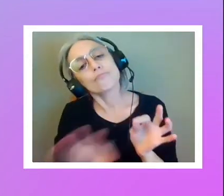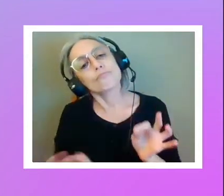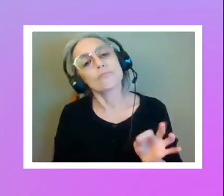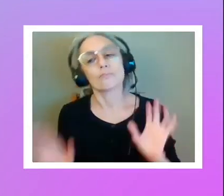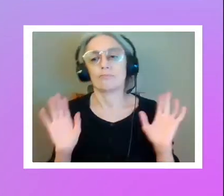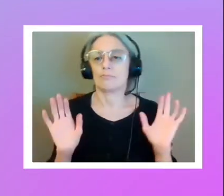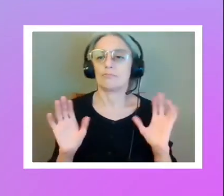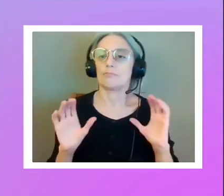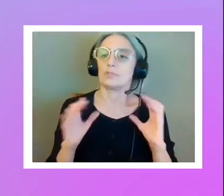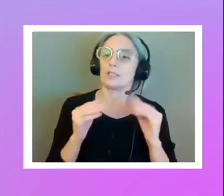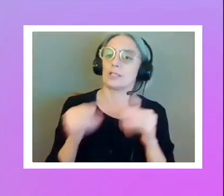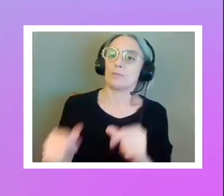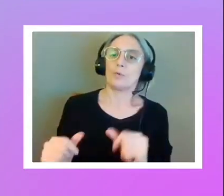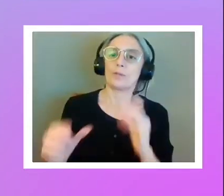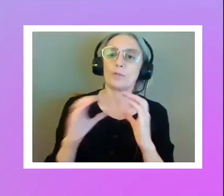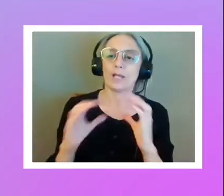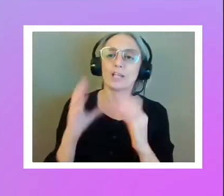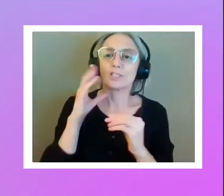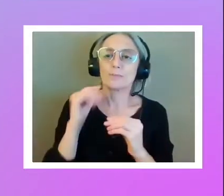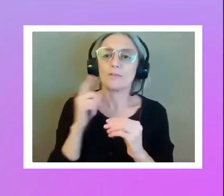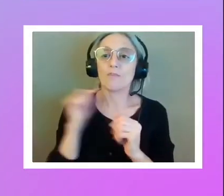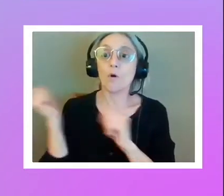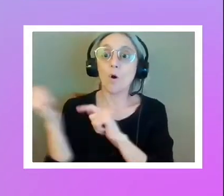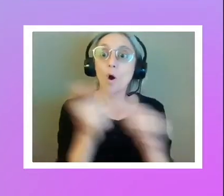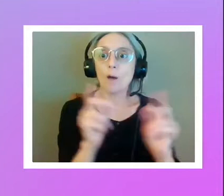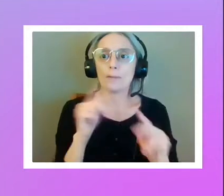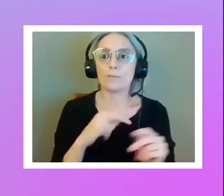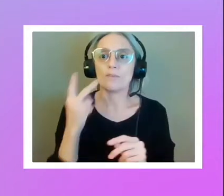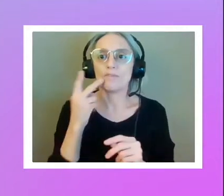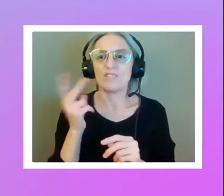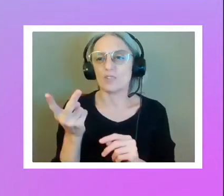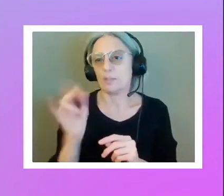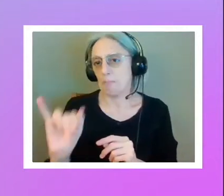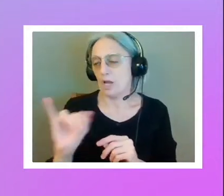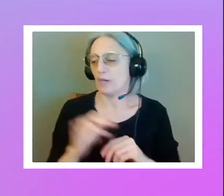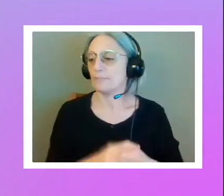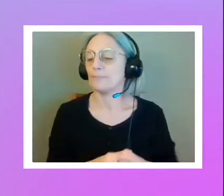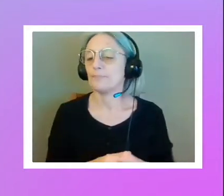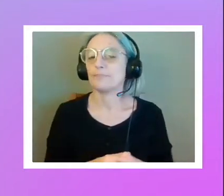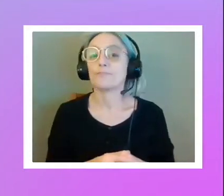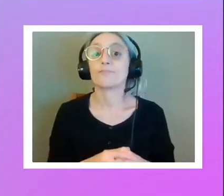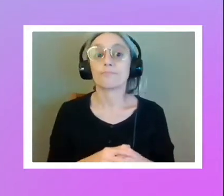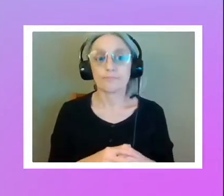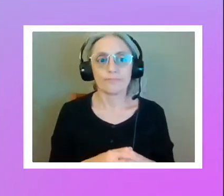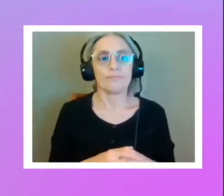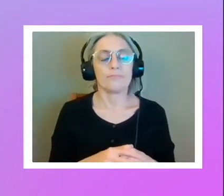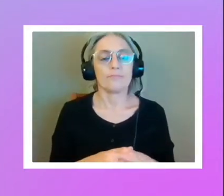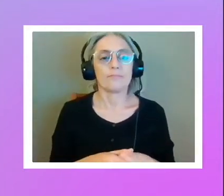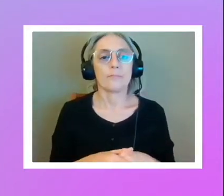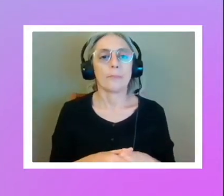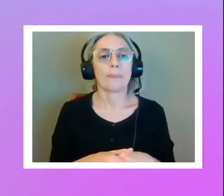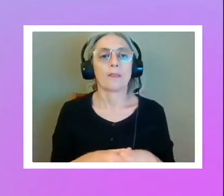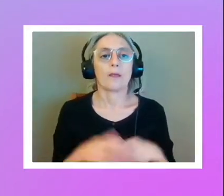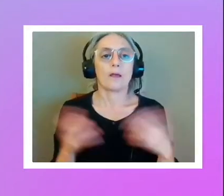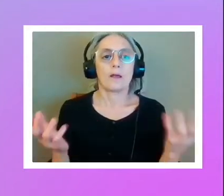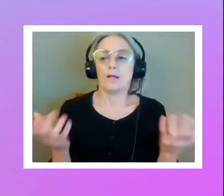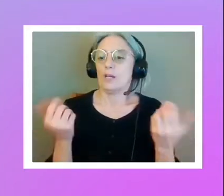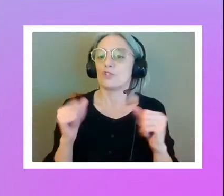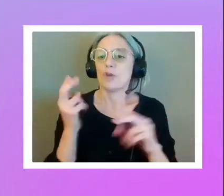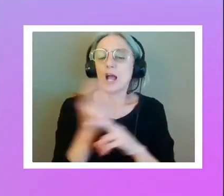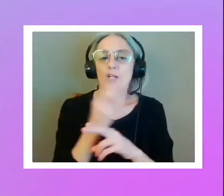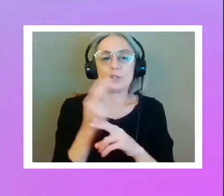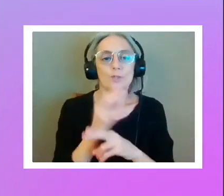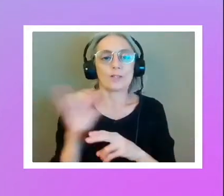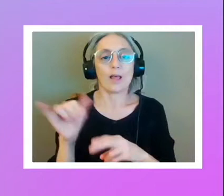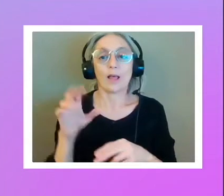communication experience to all people who are visually impaired. So try using things like in your tables,